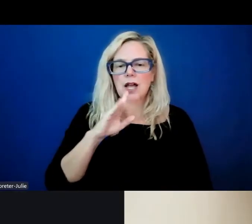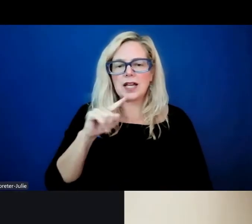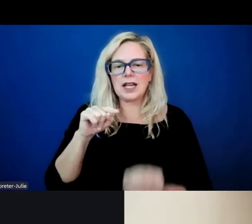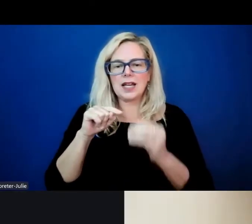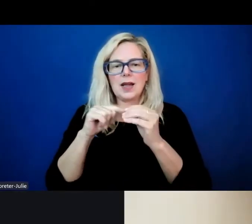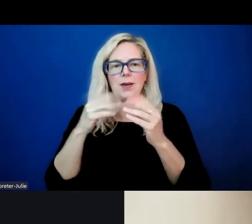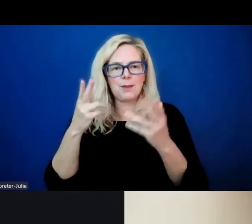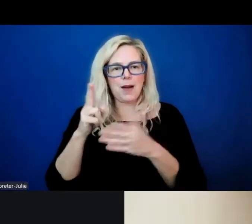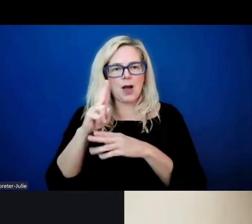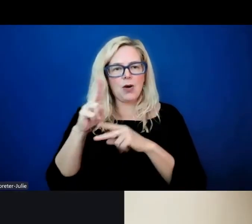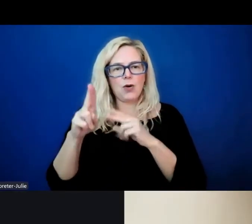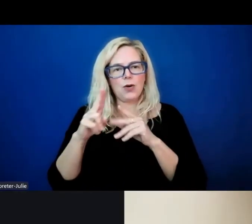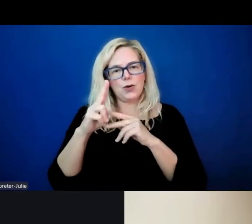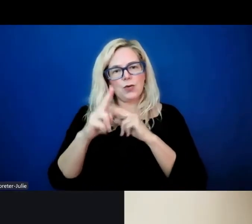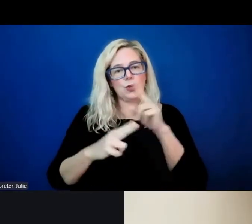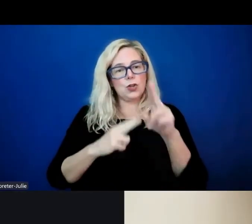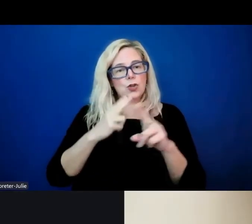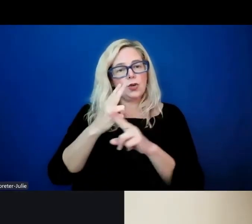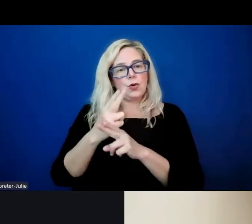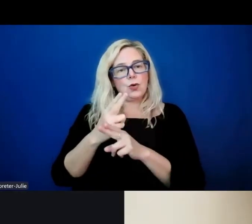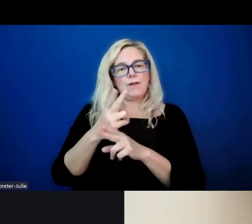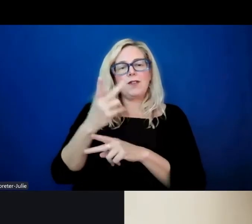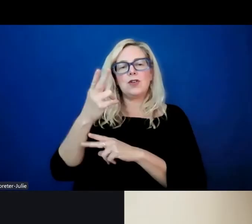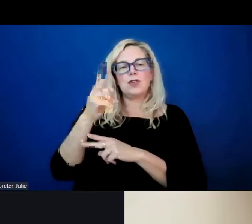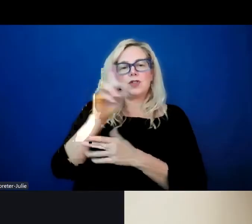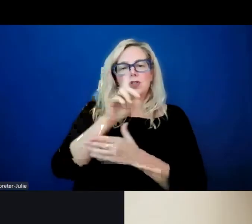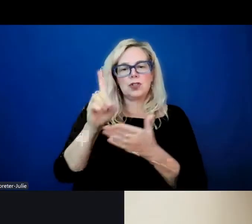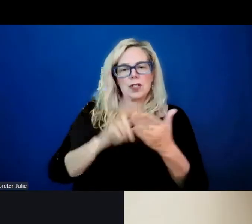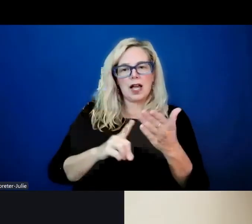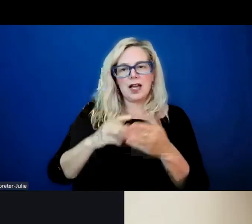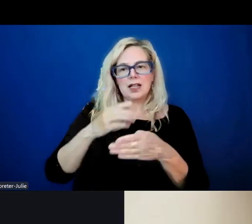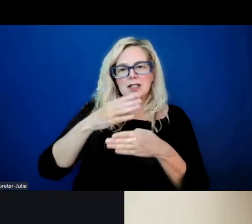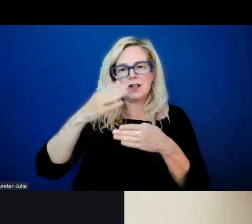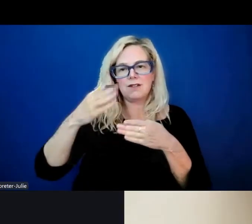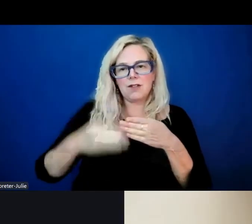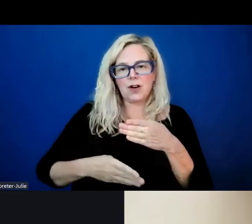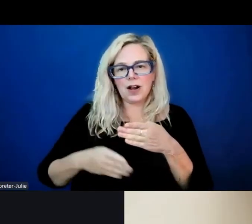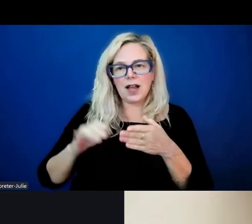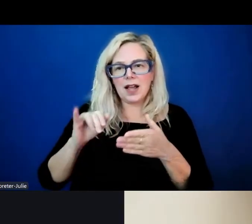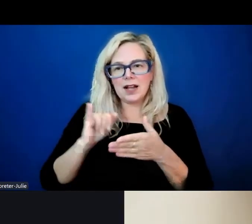to end the exclusion of neurological or chronic disability.